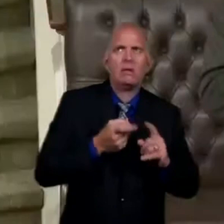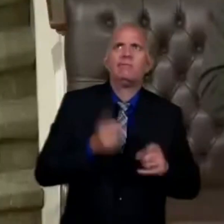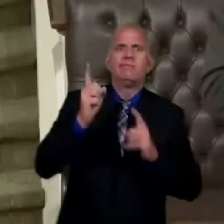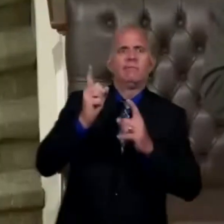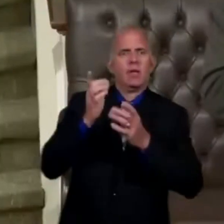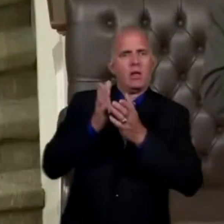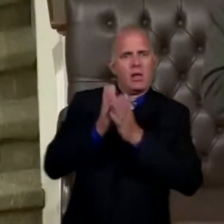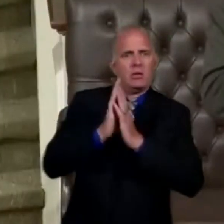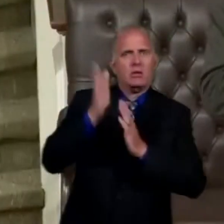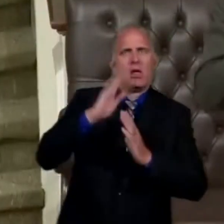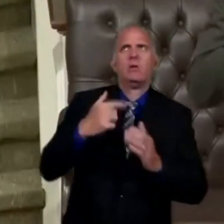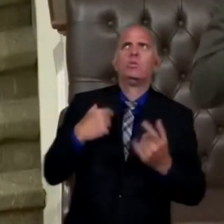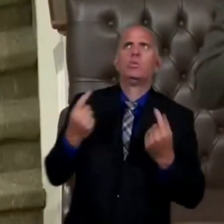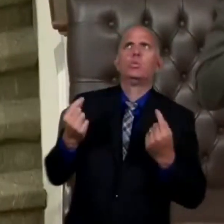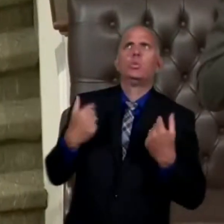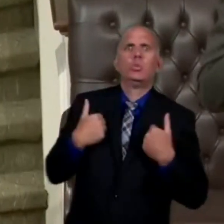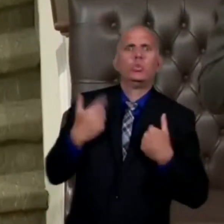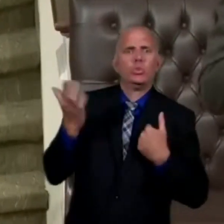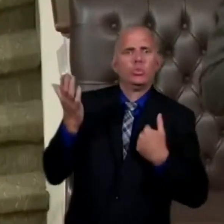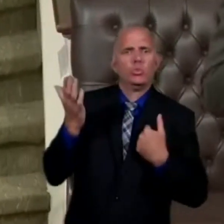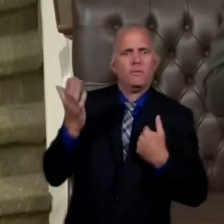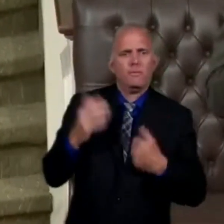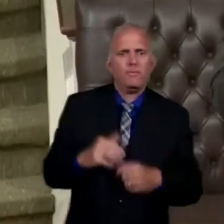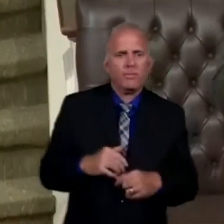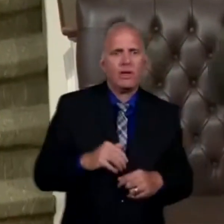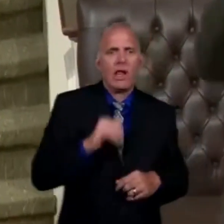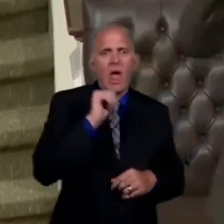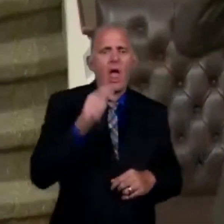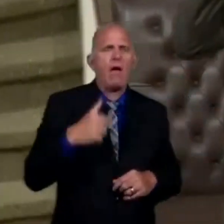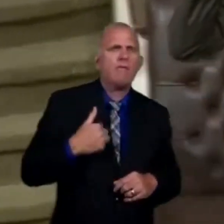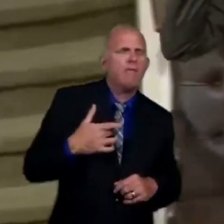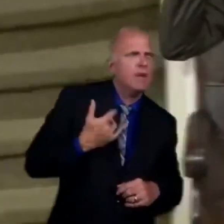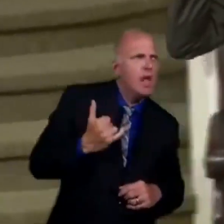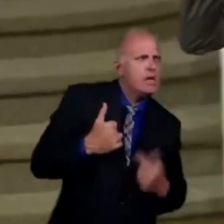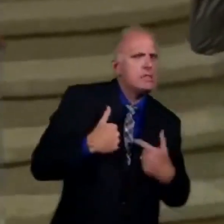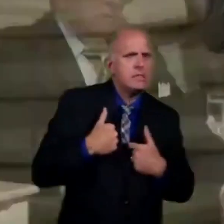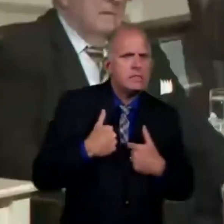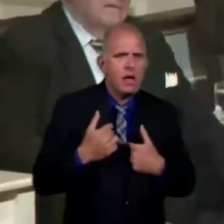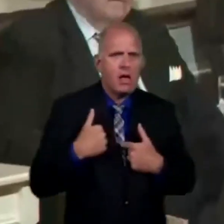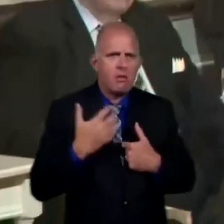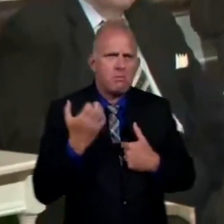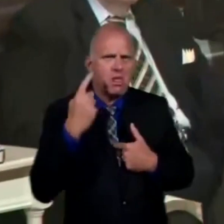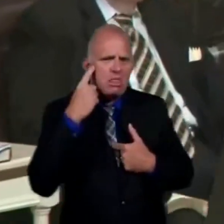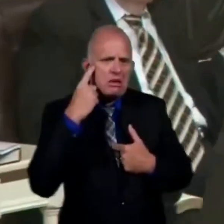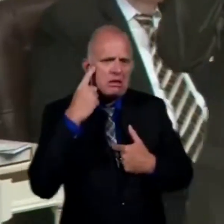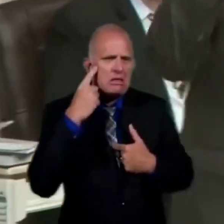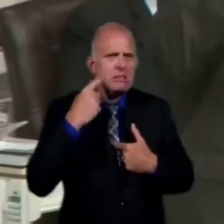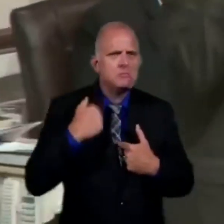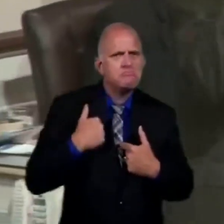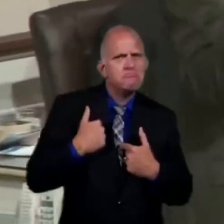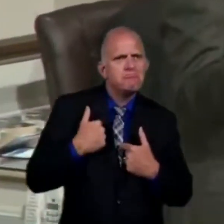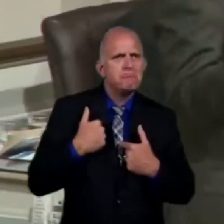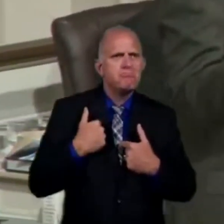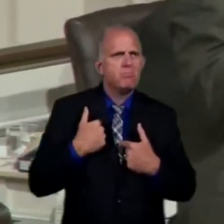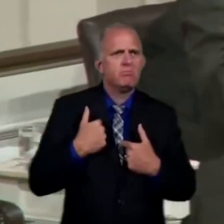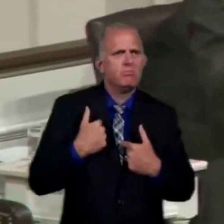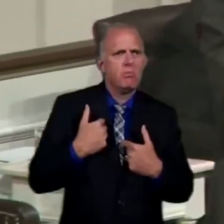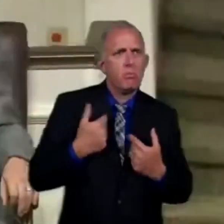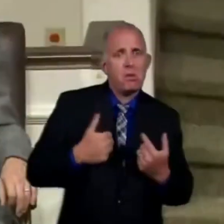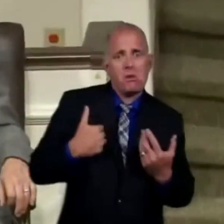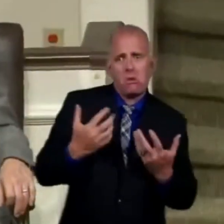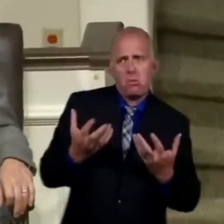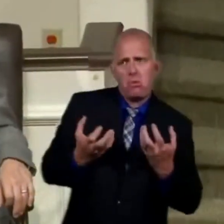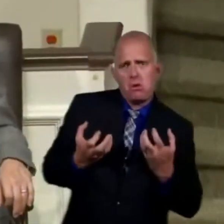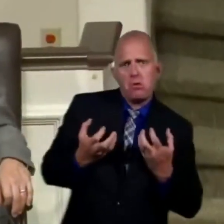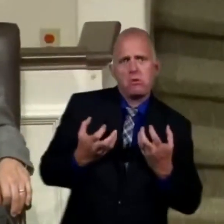do? Not what I feel like doing. Not what I think is best, not what I want, but what